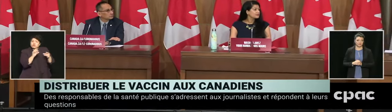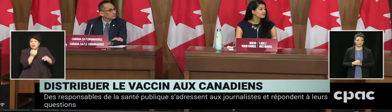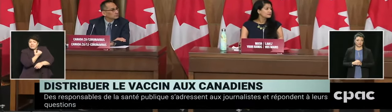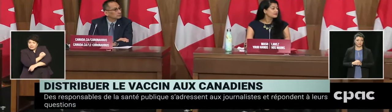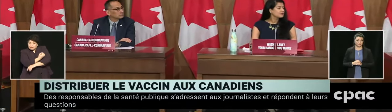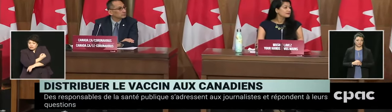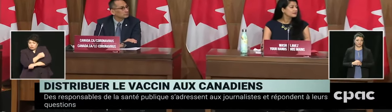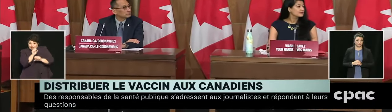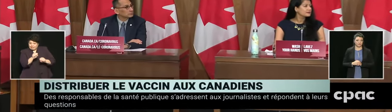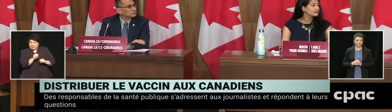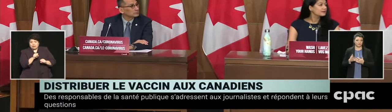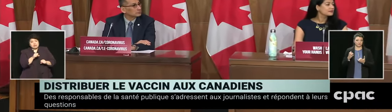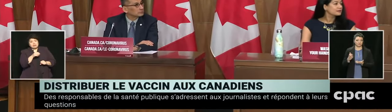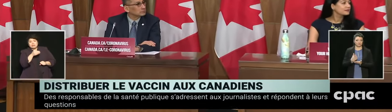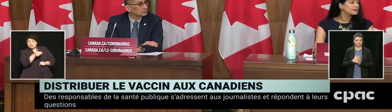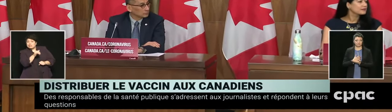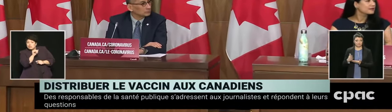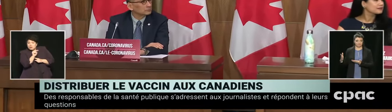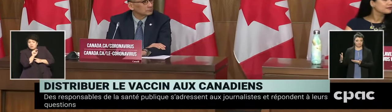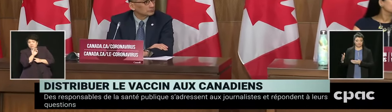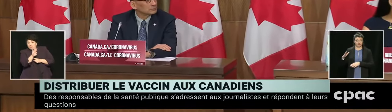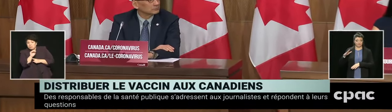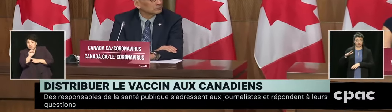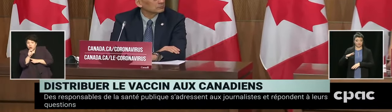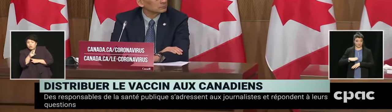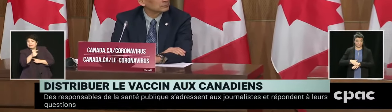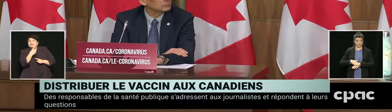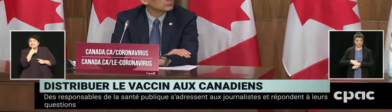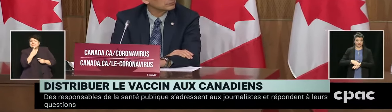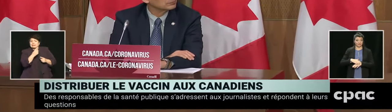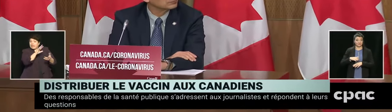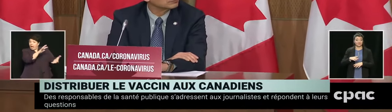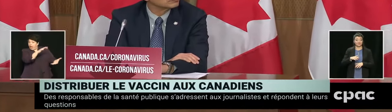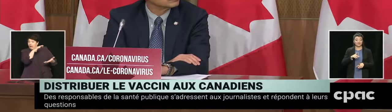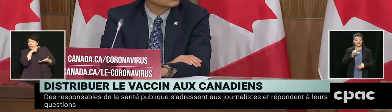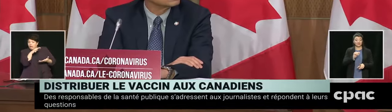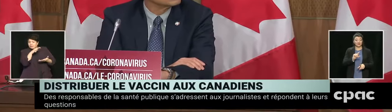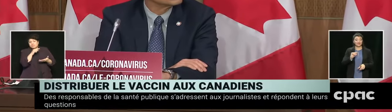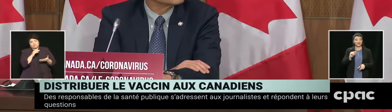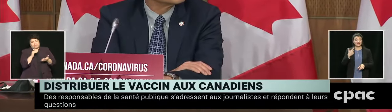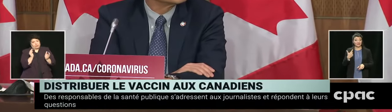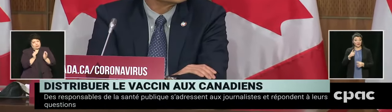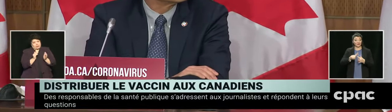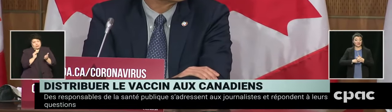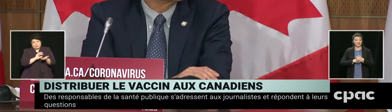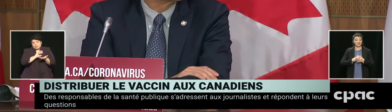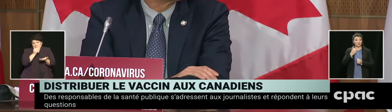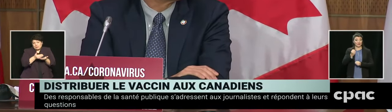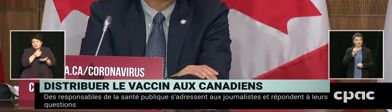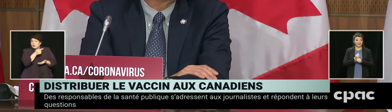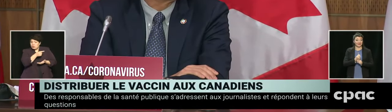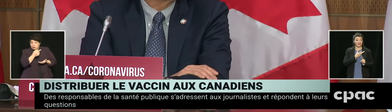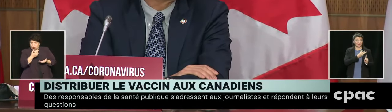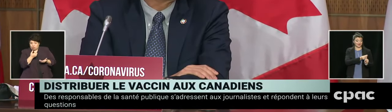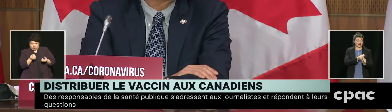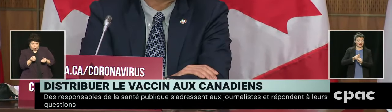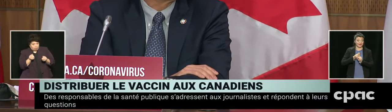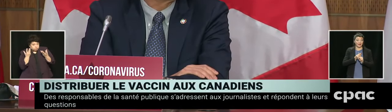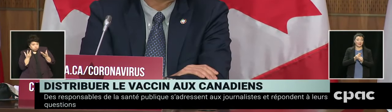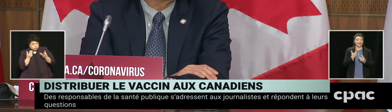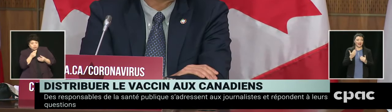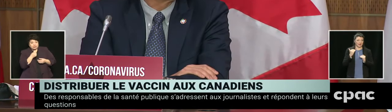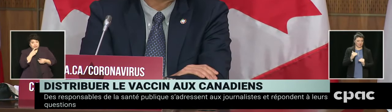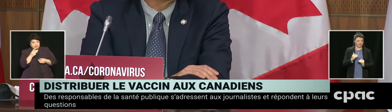early in the new year, but supplies will be limited. When you say limited, how limited are you talking? Is it a limit of the